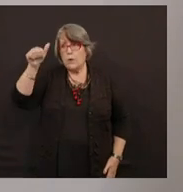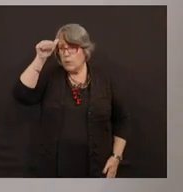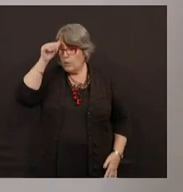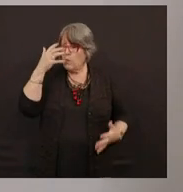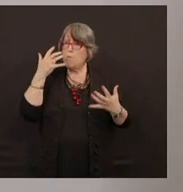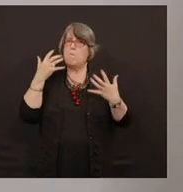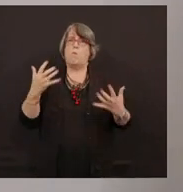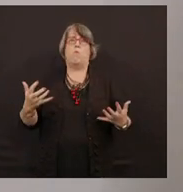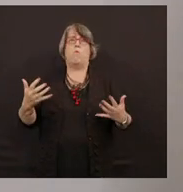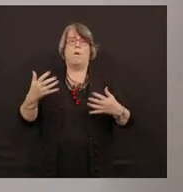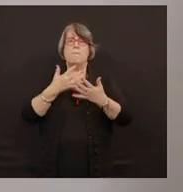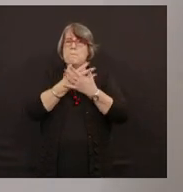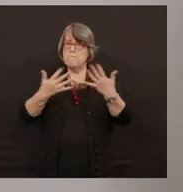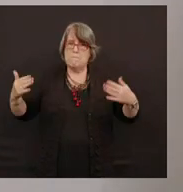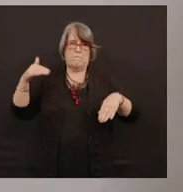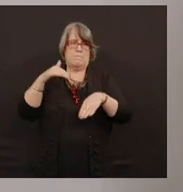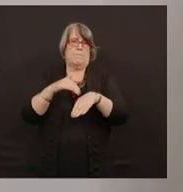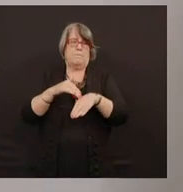a massive problem.